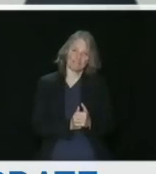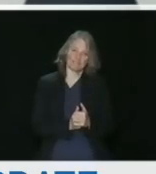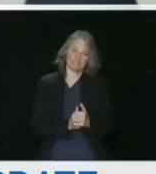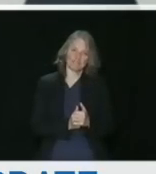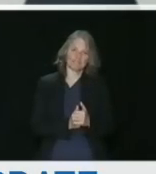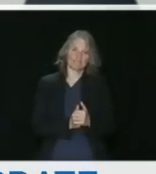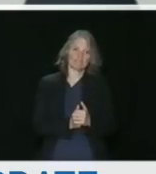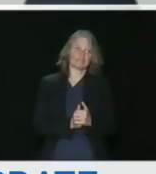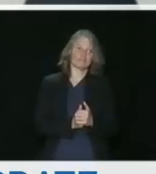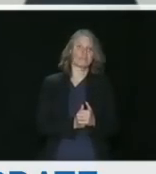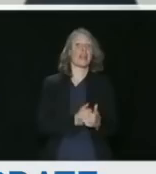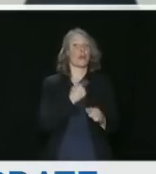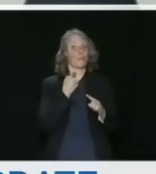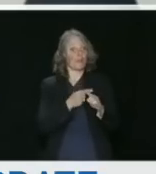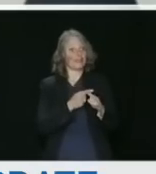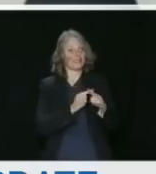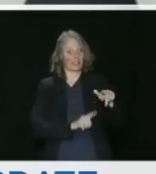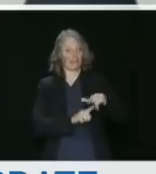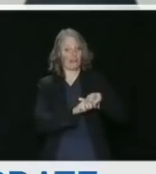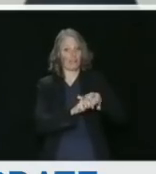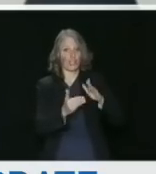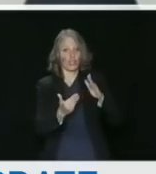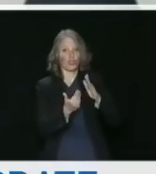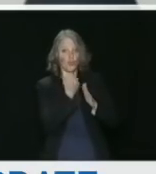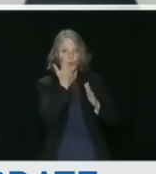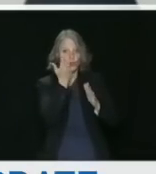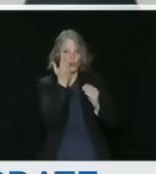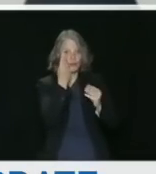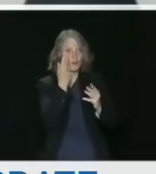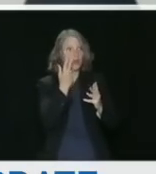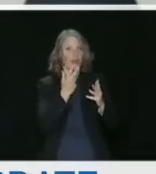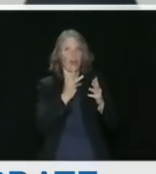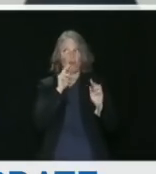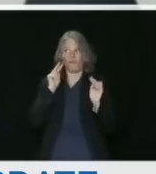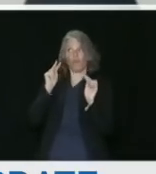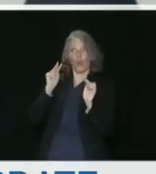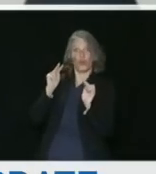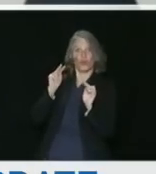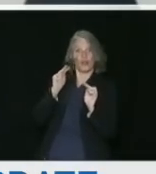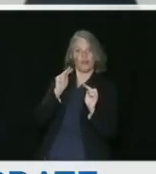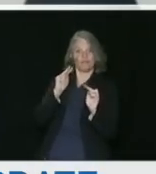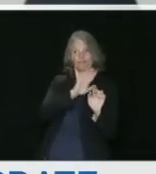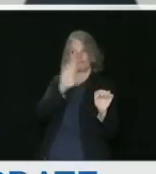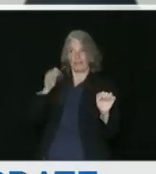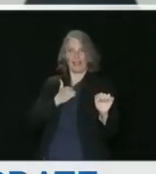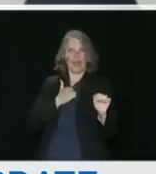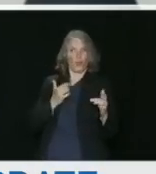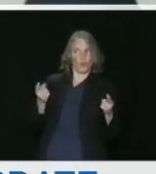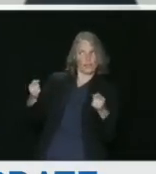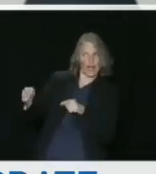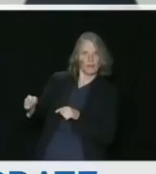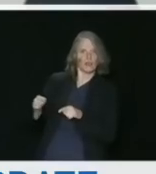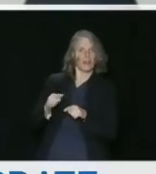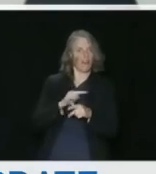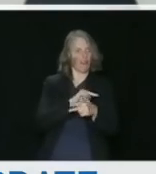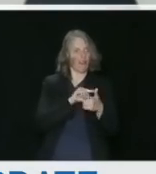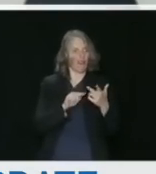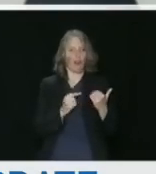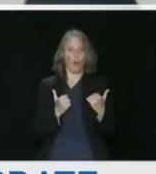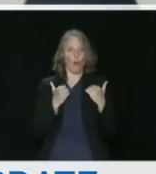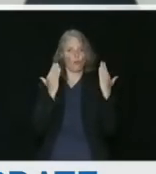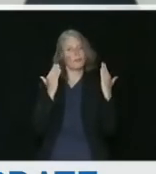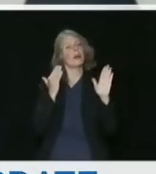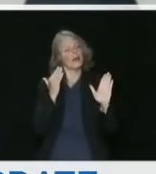local scale, and then merging data for the provincial level. Yes, it's not ideal, but there is a bit of a delay at the